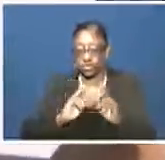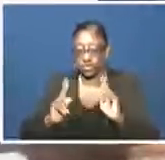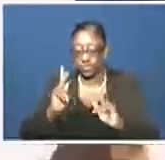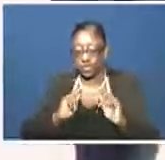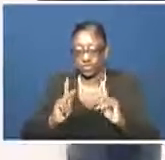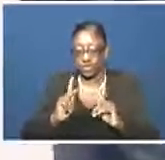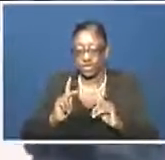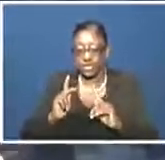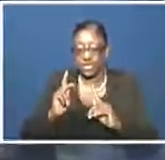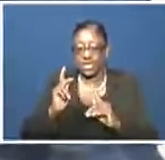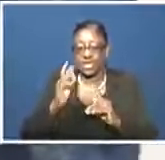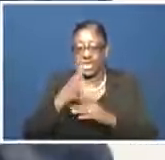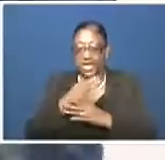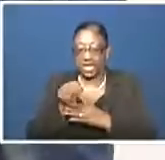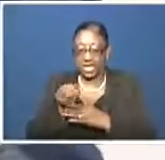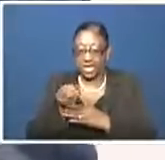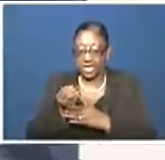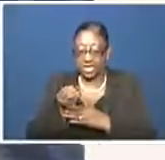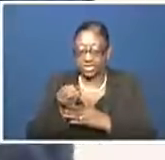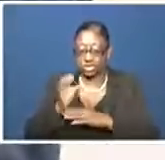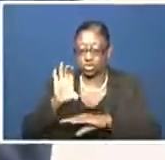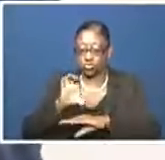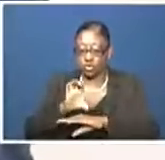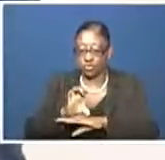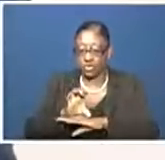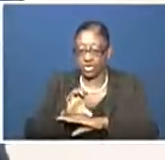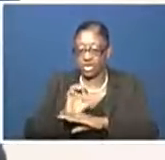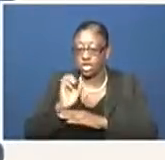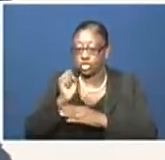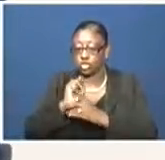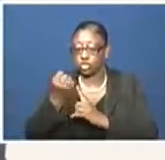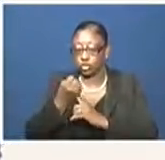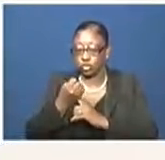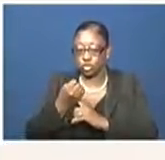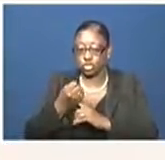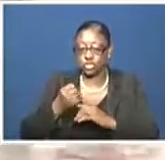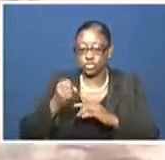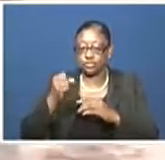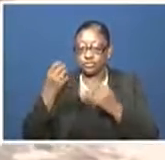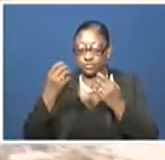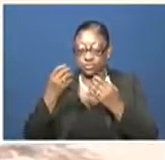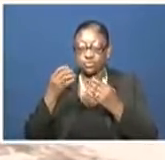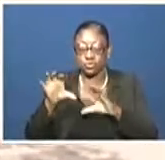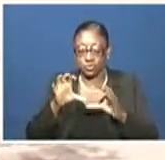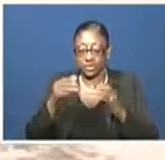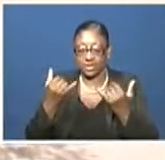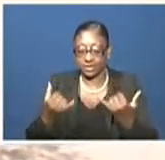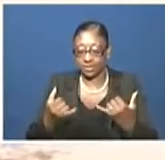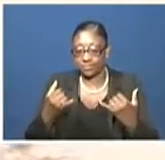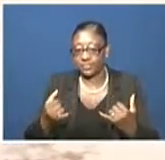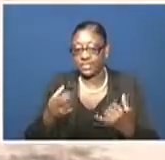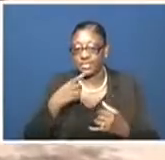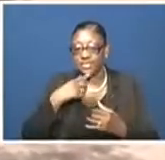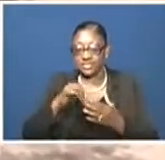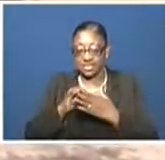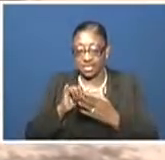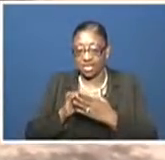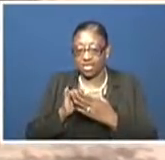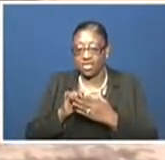Bahamas Striping Group's subsidiary, Caribbean Pavement Solutions, have already taken on. We're carrying out